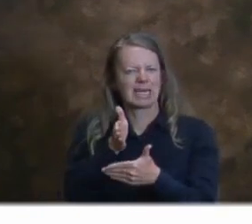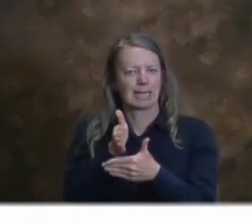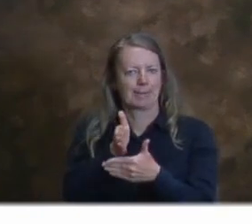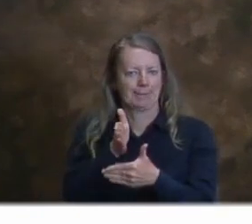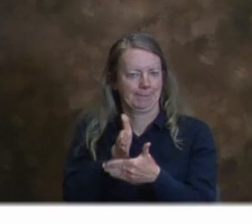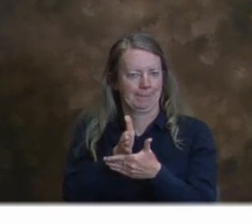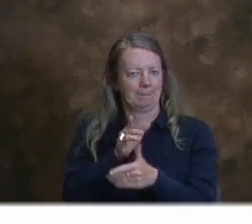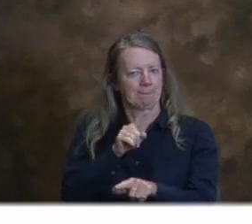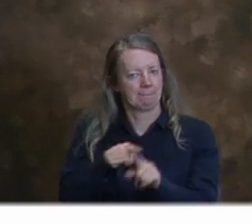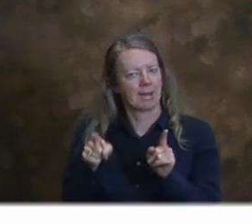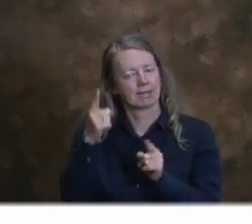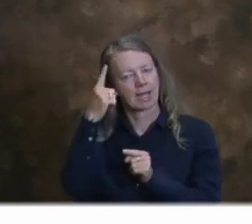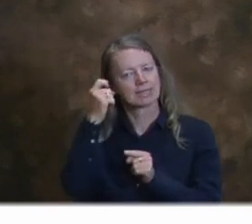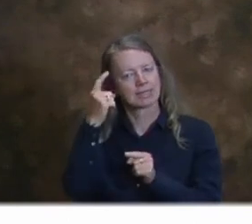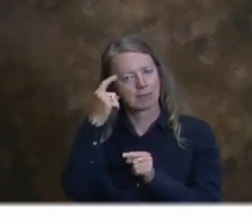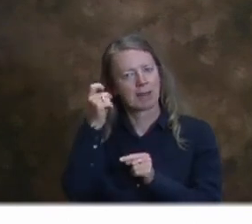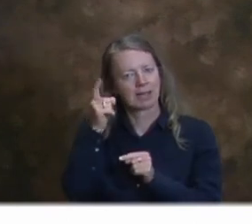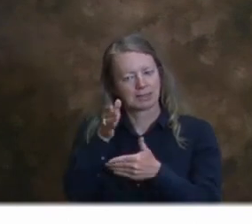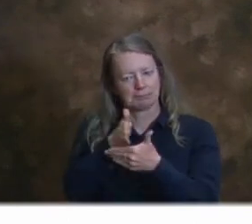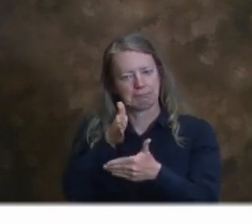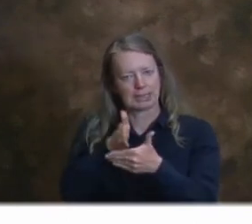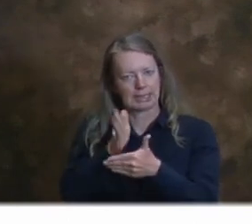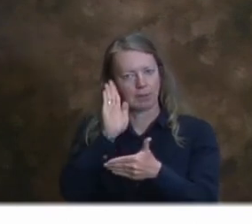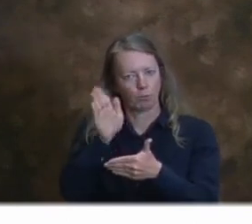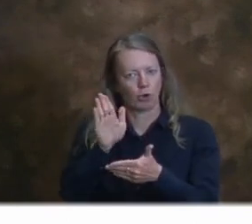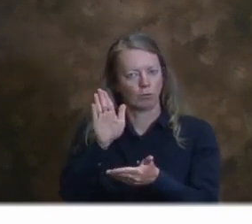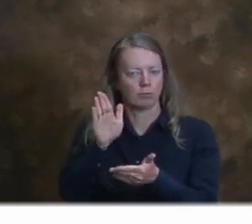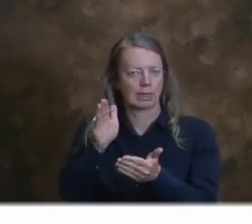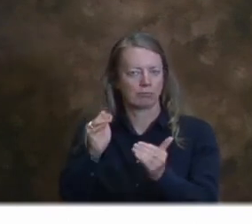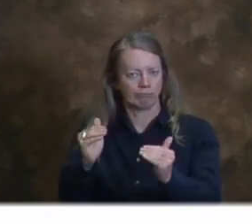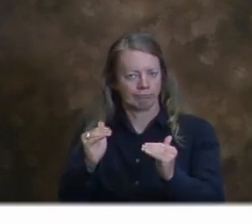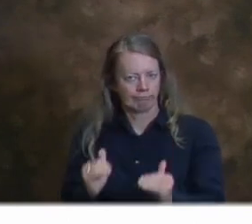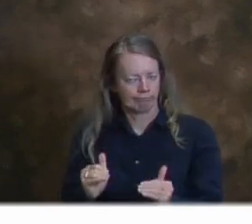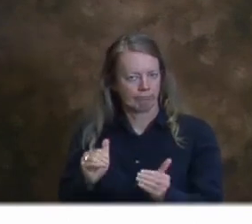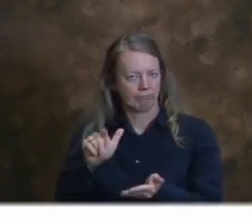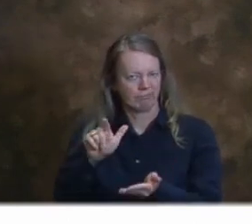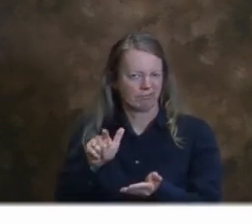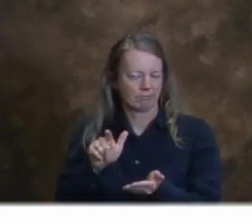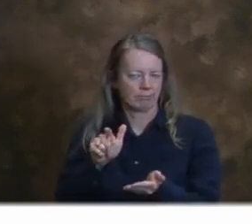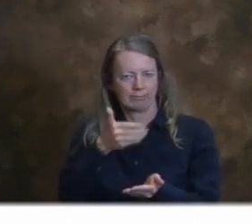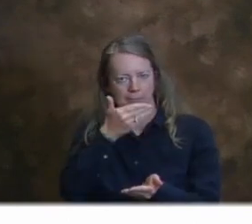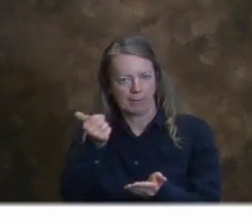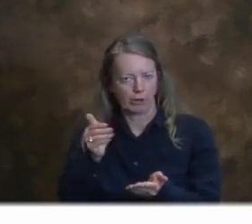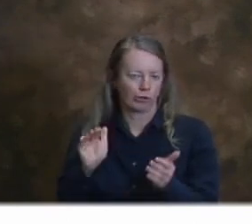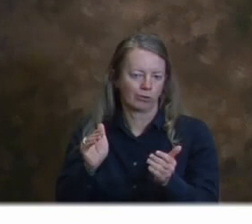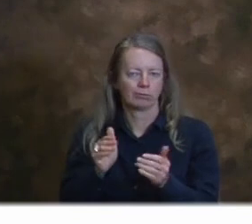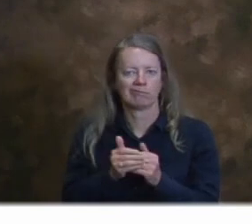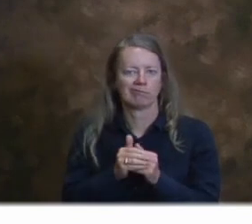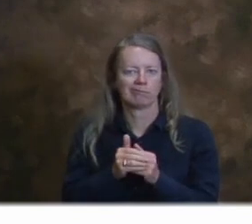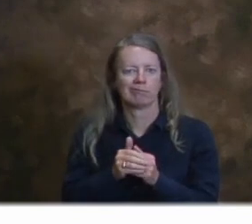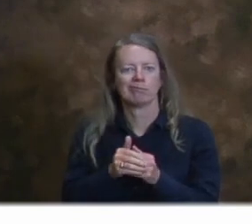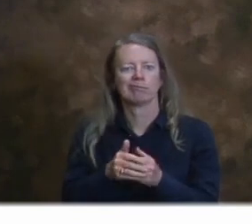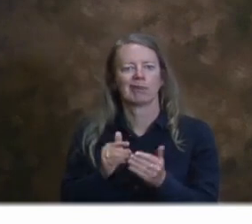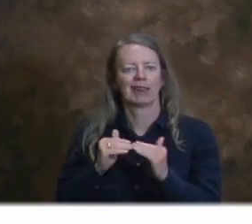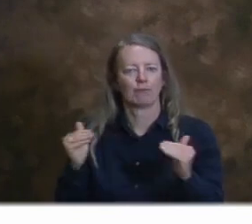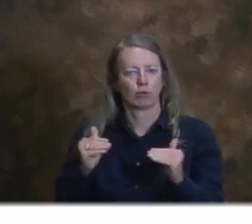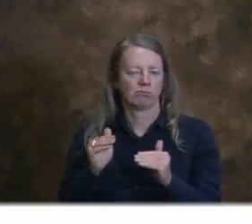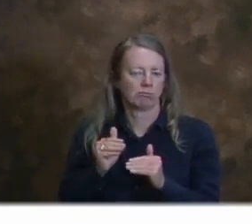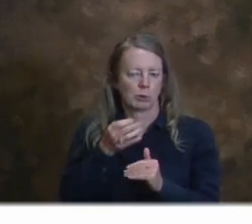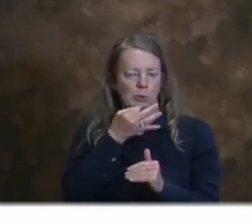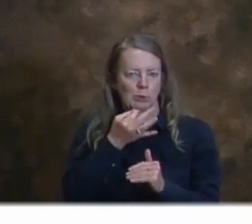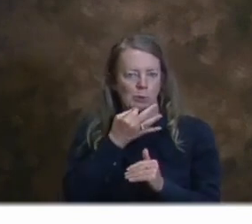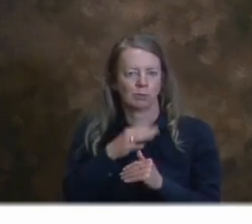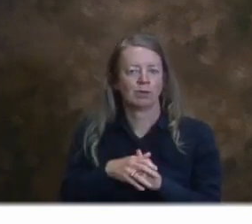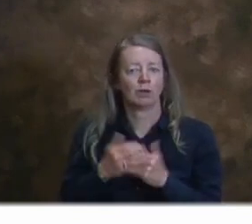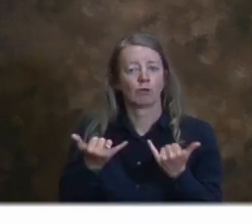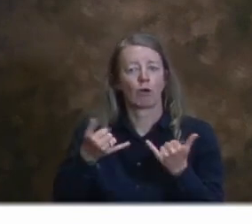that we'll see that come down in the next week or so. With current high levels of vaccination and high